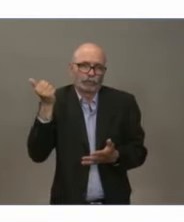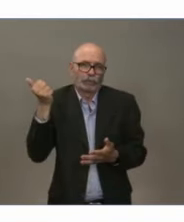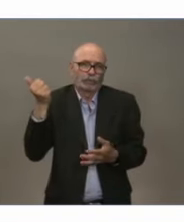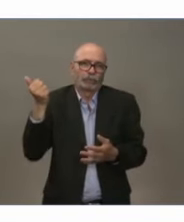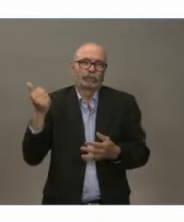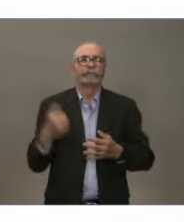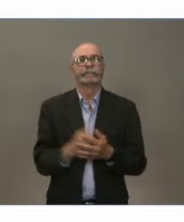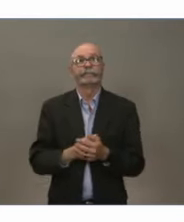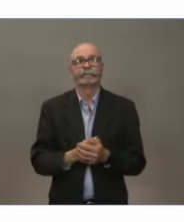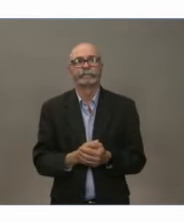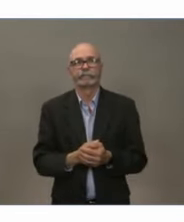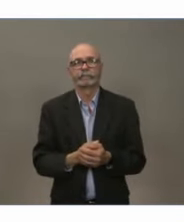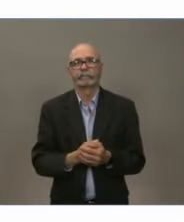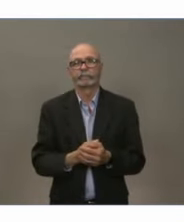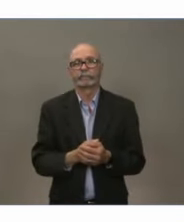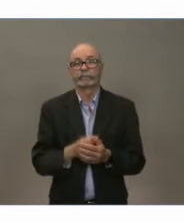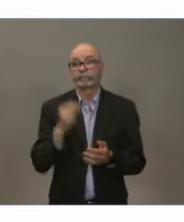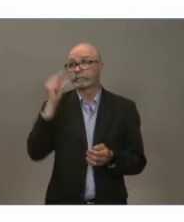back a slide?